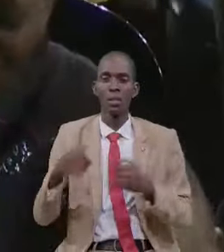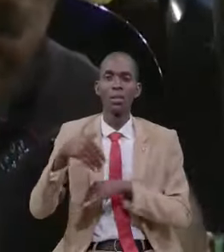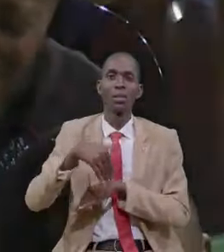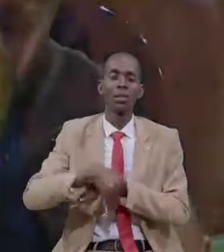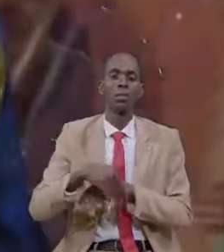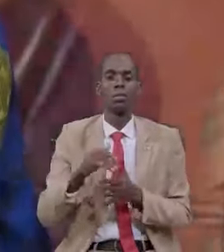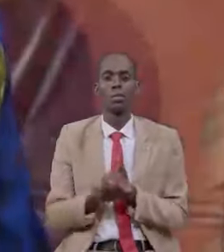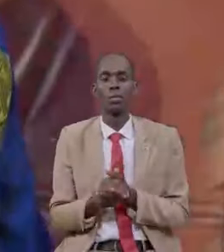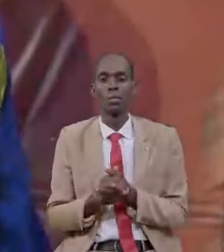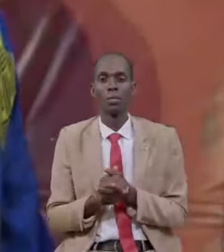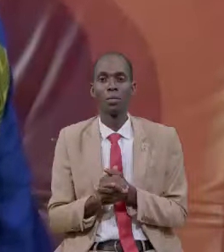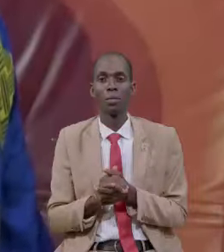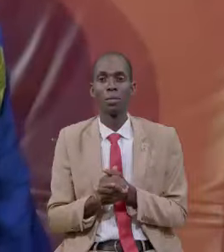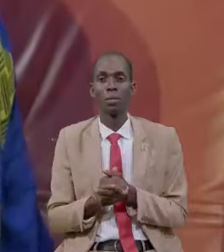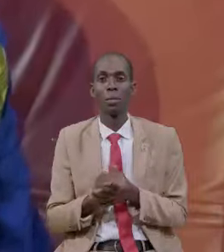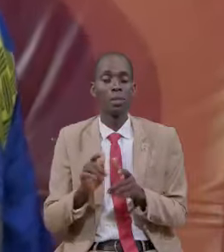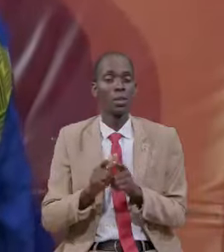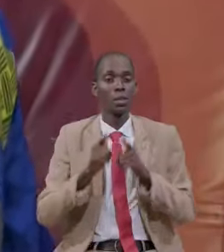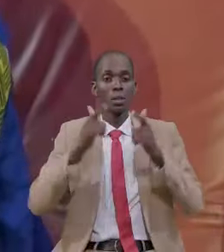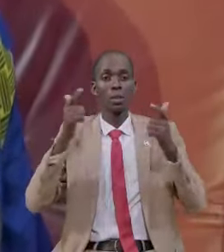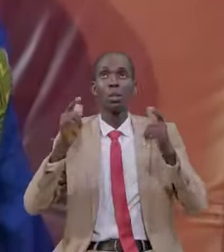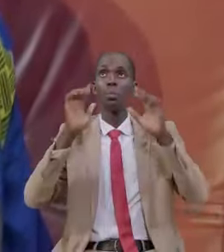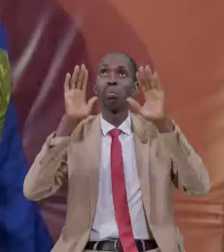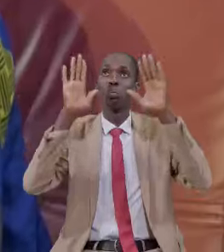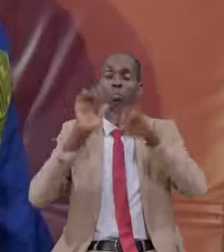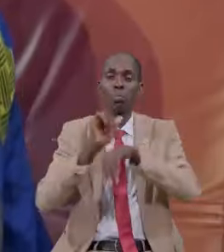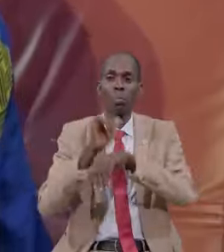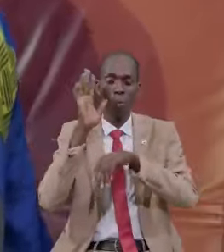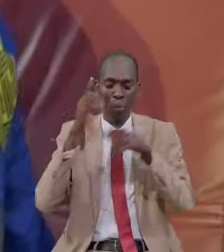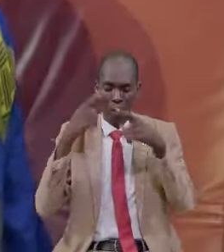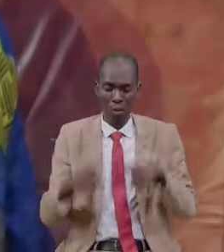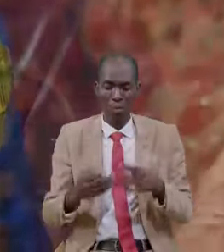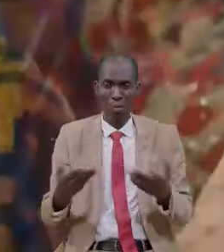Creative miracles are going to happen here tonight.